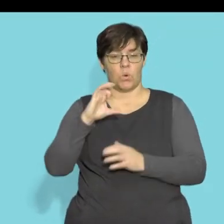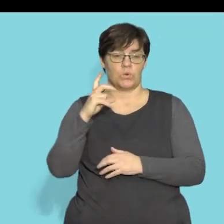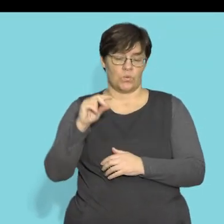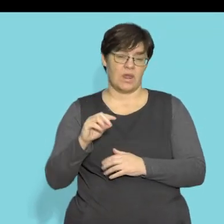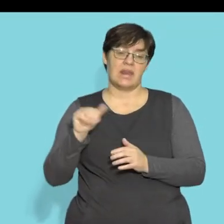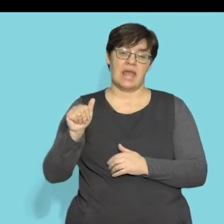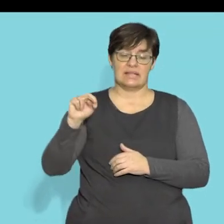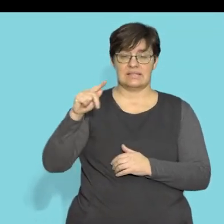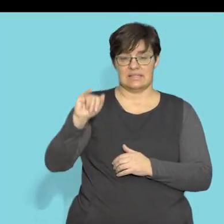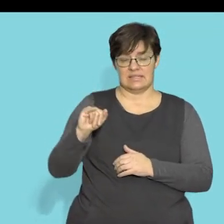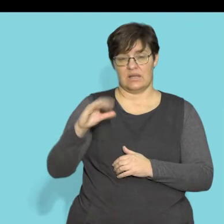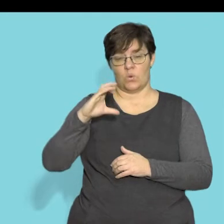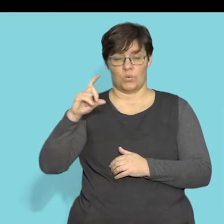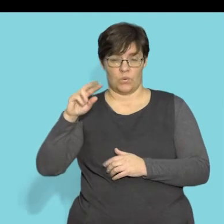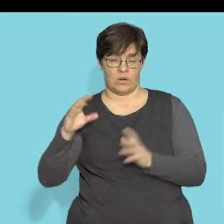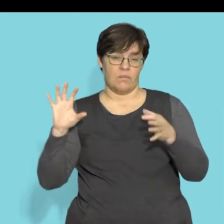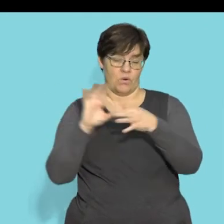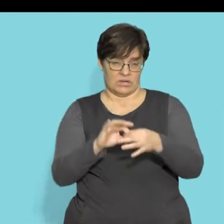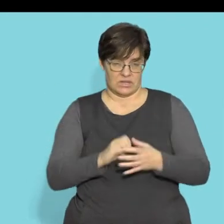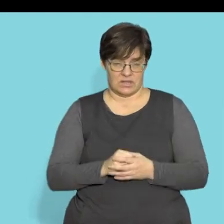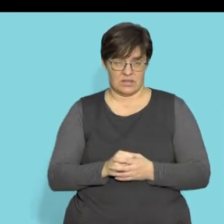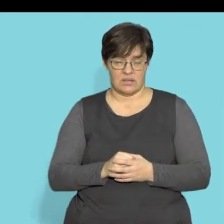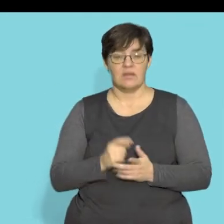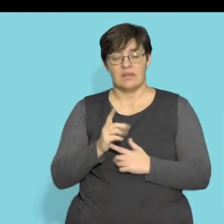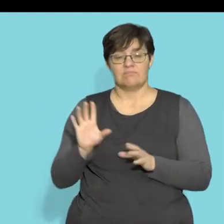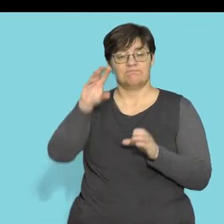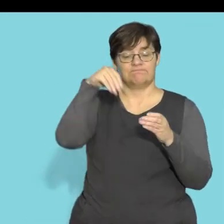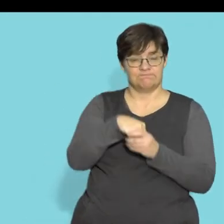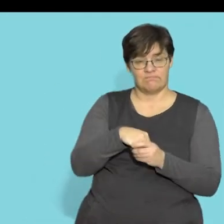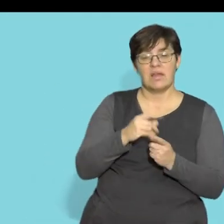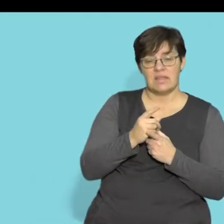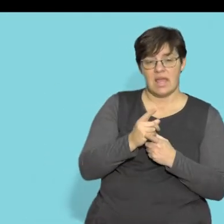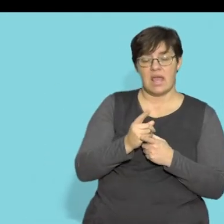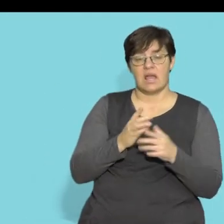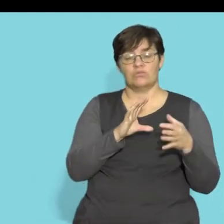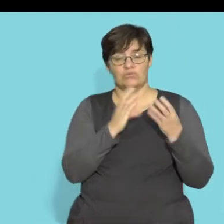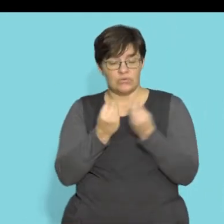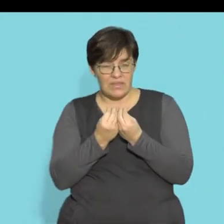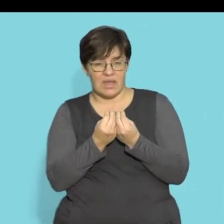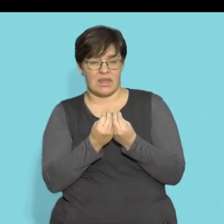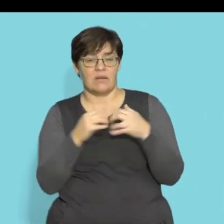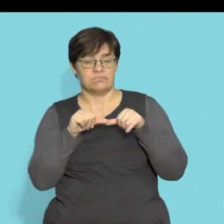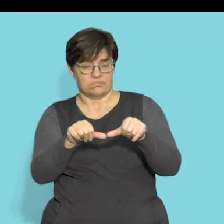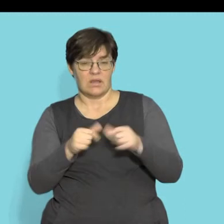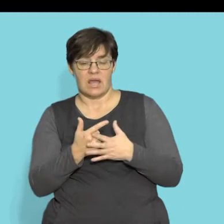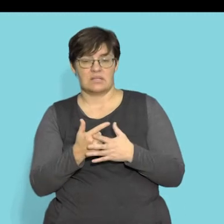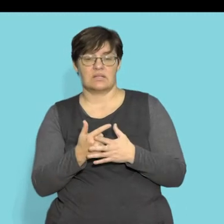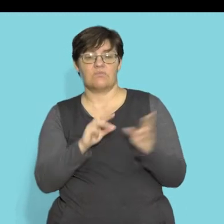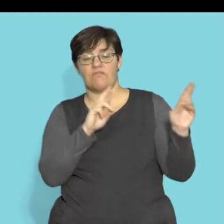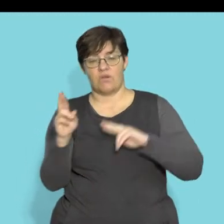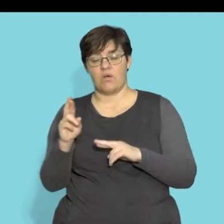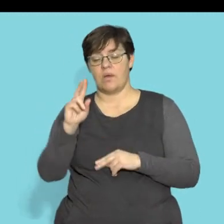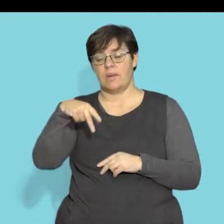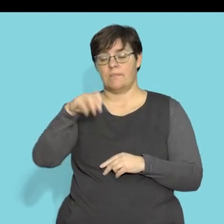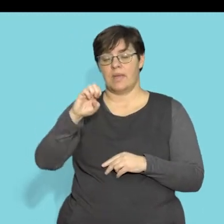the anticodon bonding. The amino acids then come in, and then they held together what we refer to as